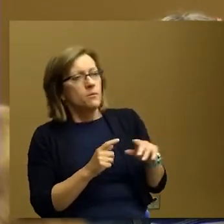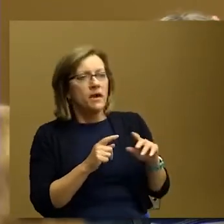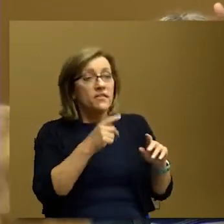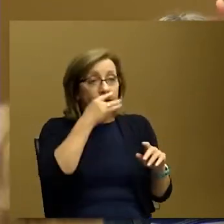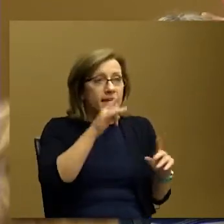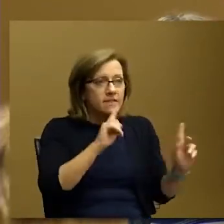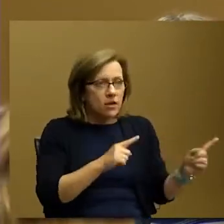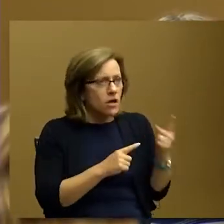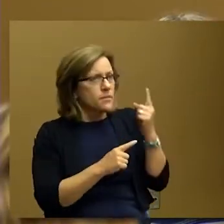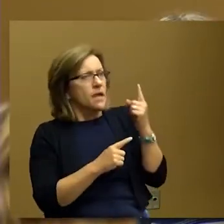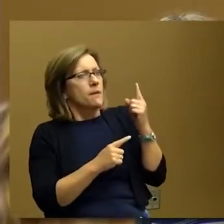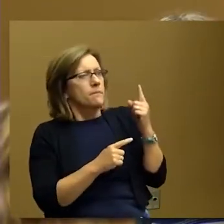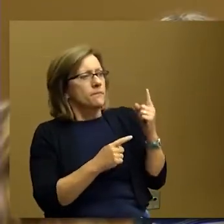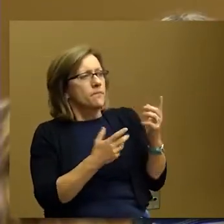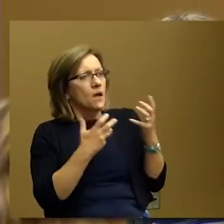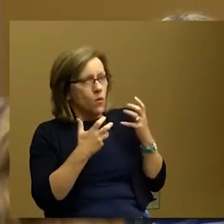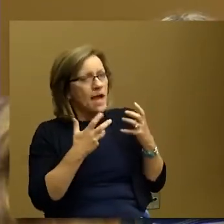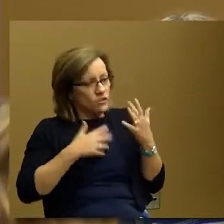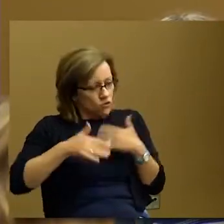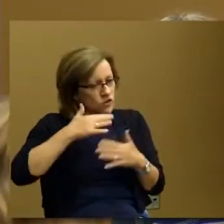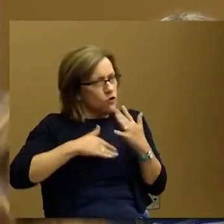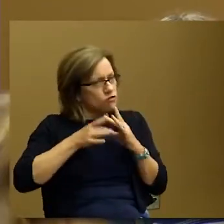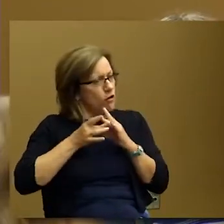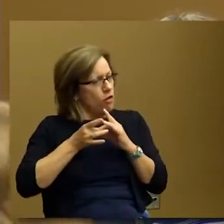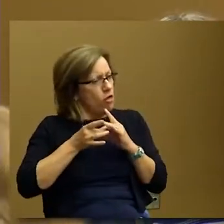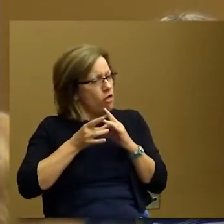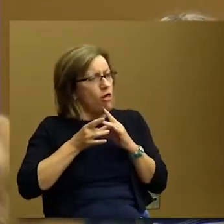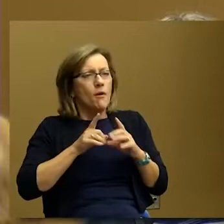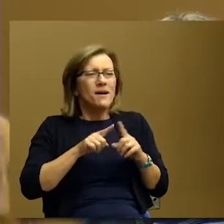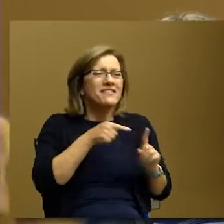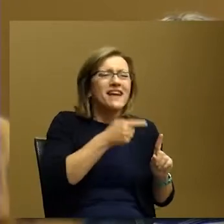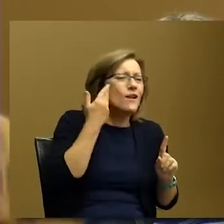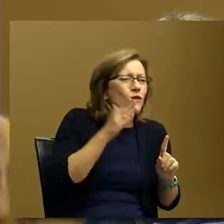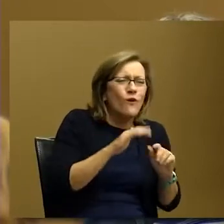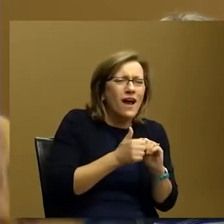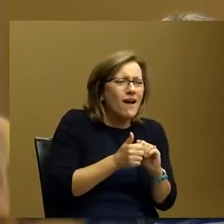up and they're wanting to socialize and they don't know how.